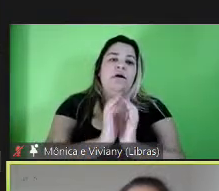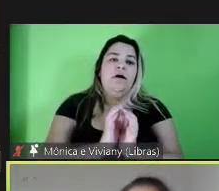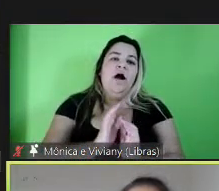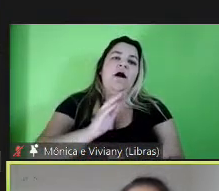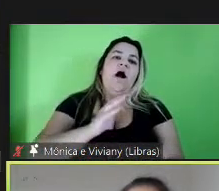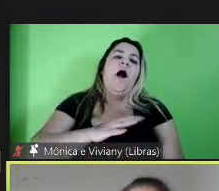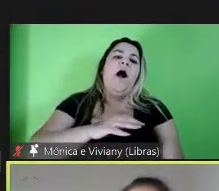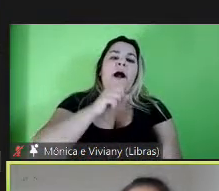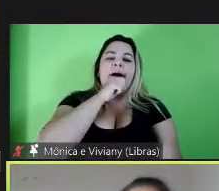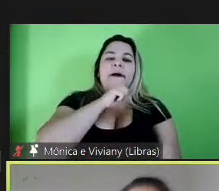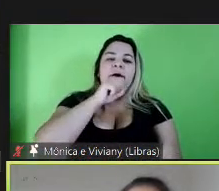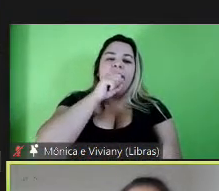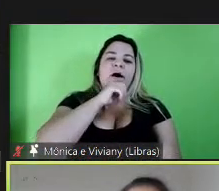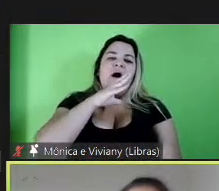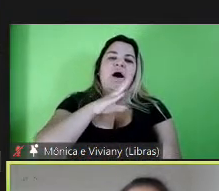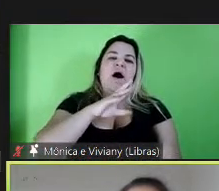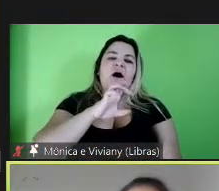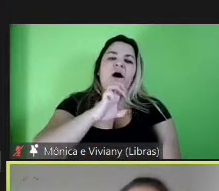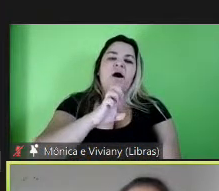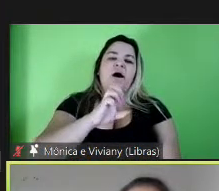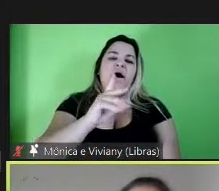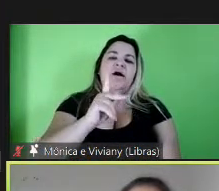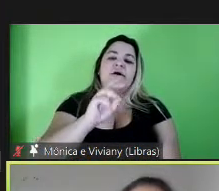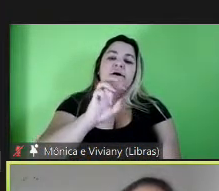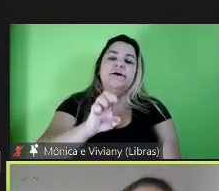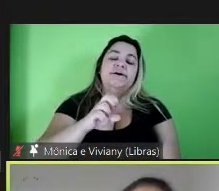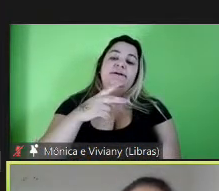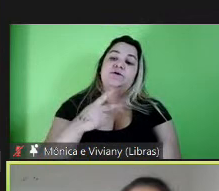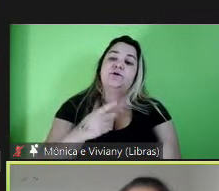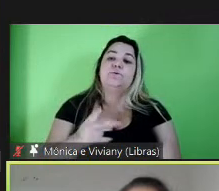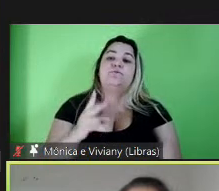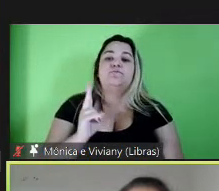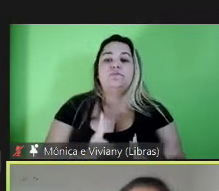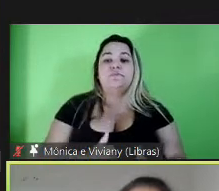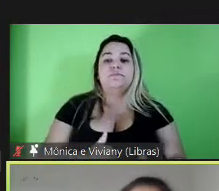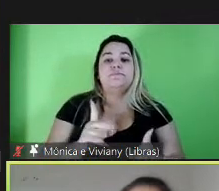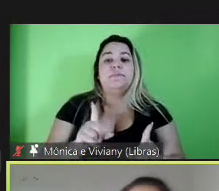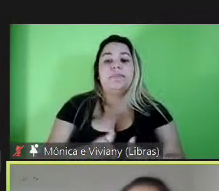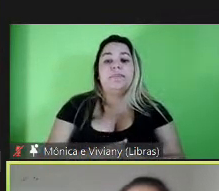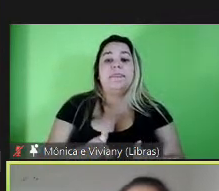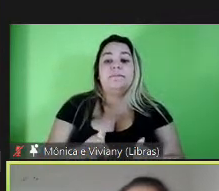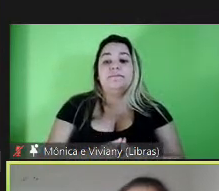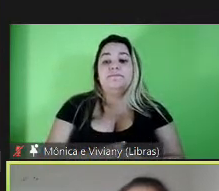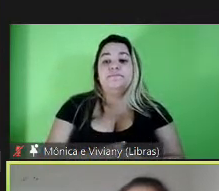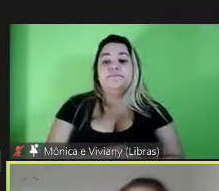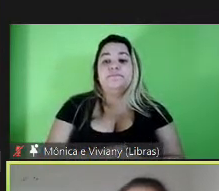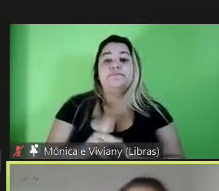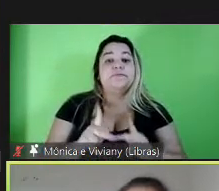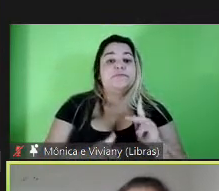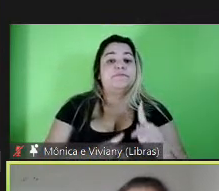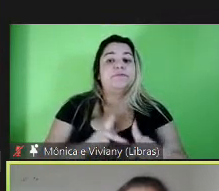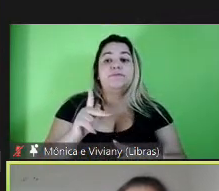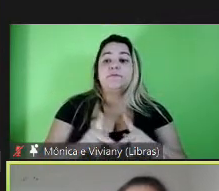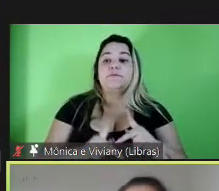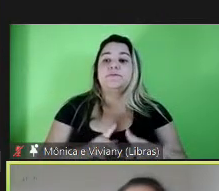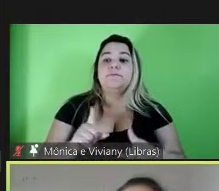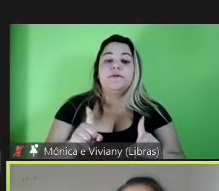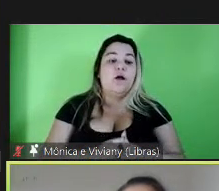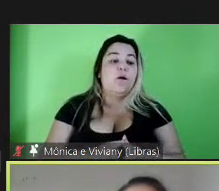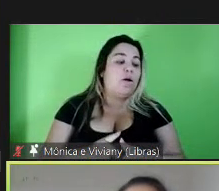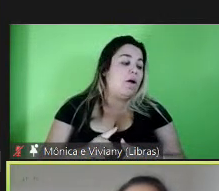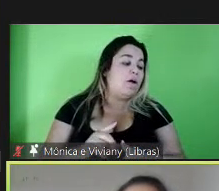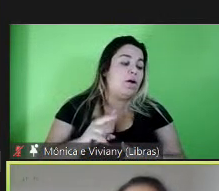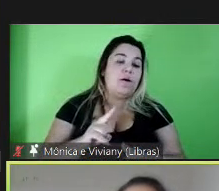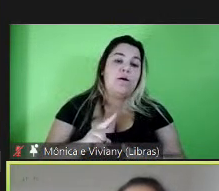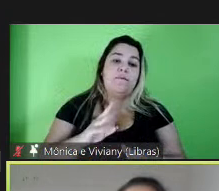old people in institutions of long permanence of capacity training with the population